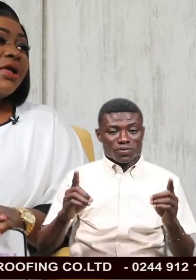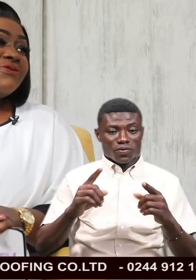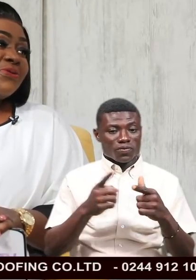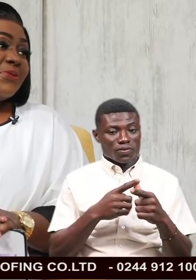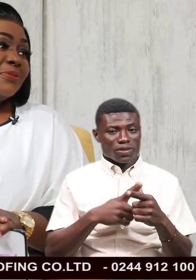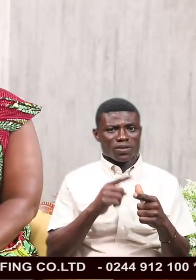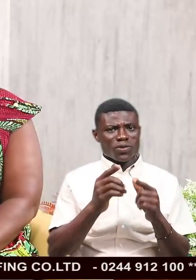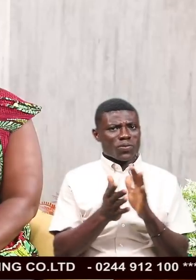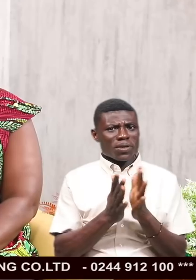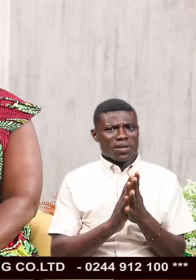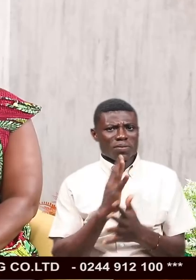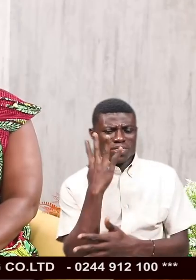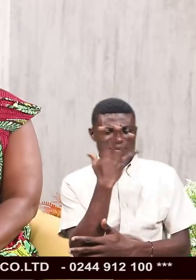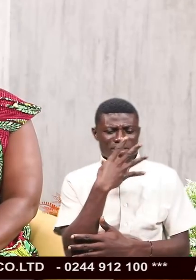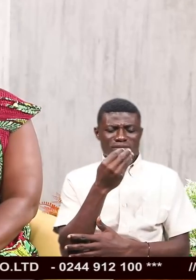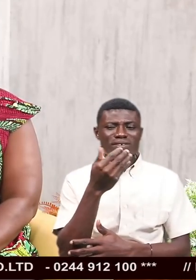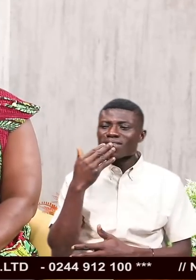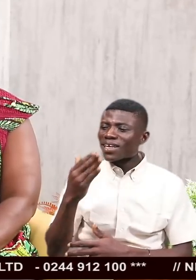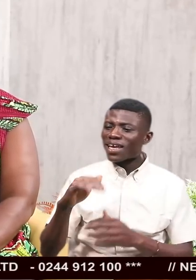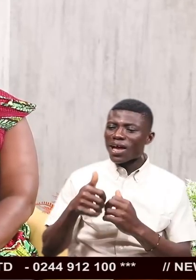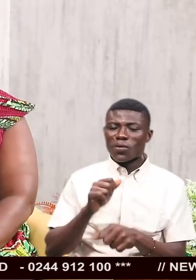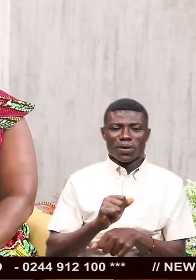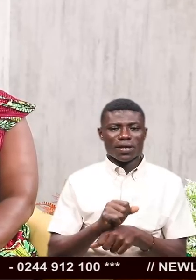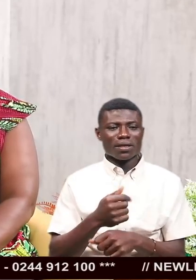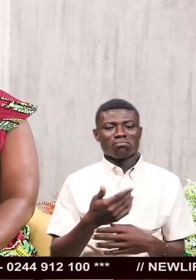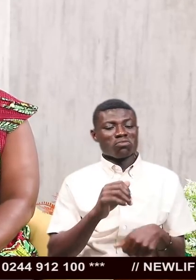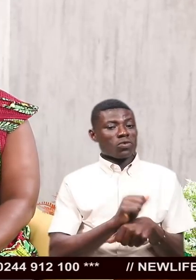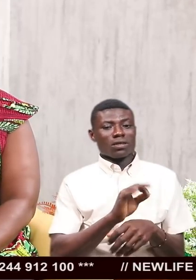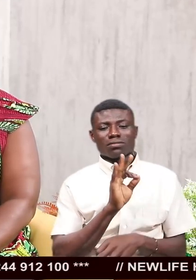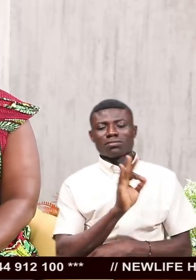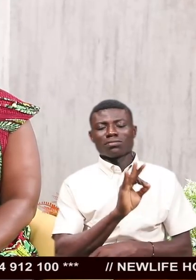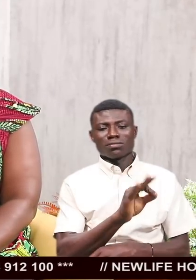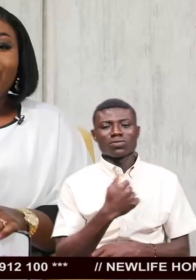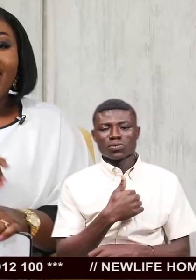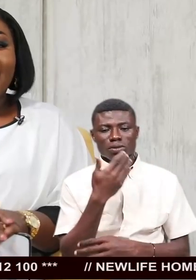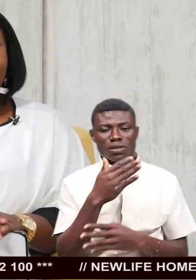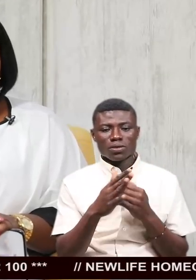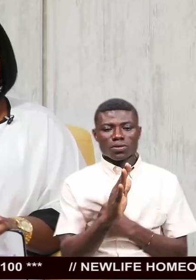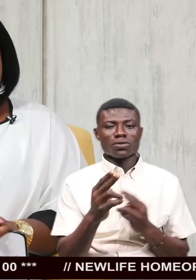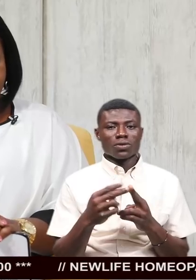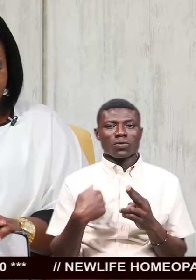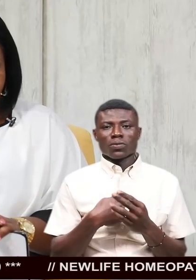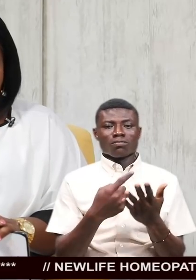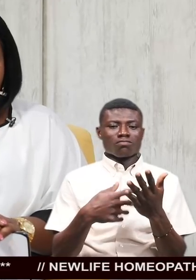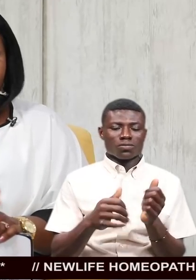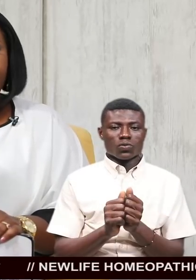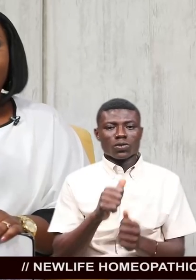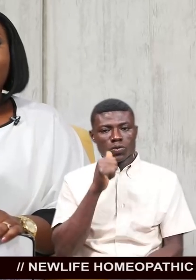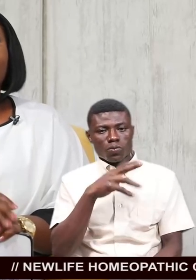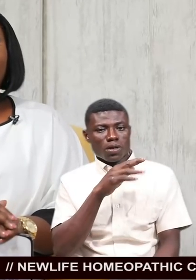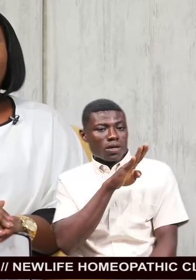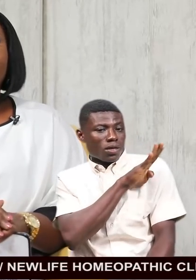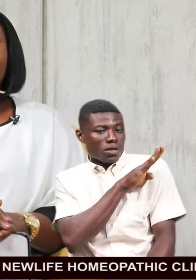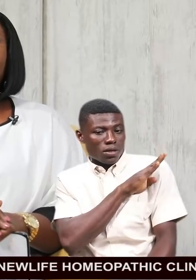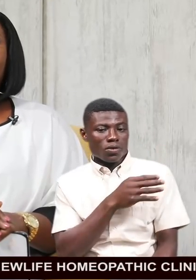ni wo ho ayefe me dance adwuma mu te se e ba dia don boko e dey radio se e wo zane na na be ma na e ba be di enkomo wo be di